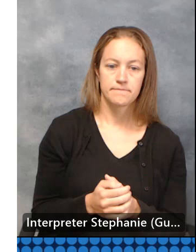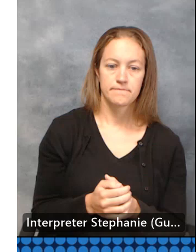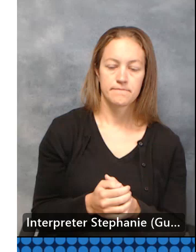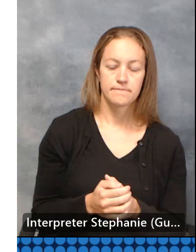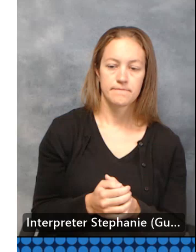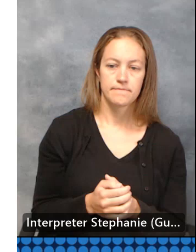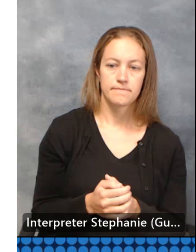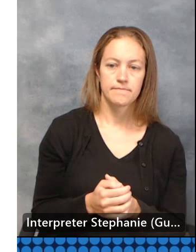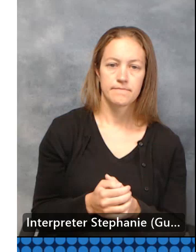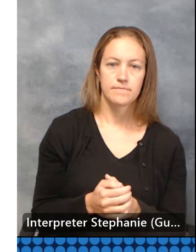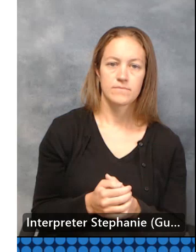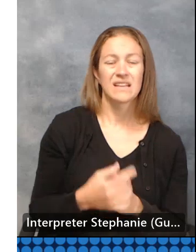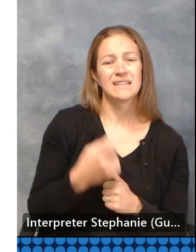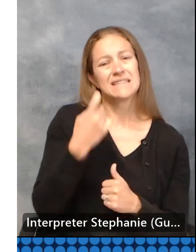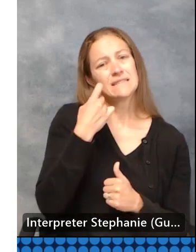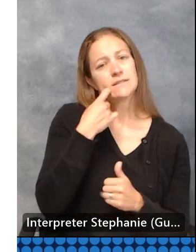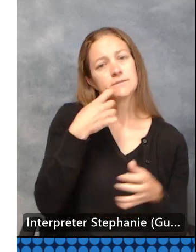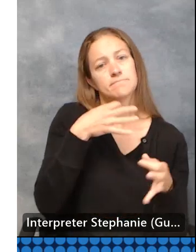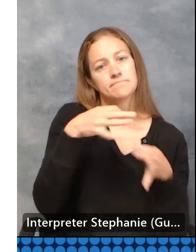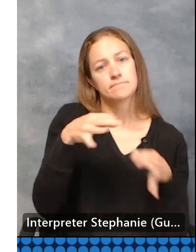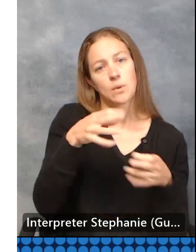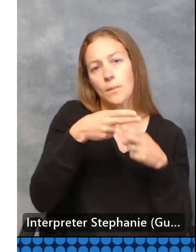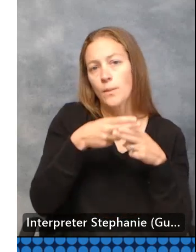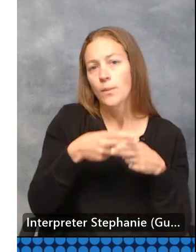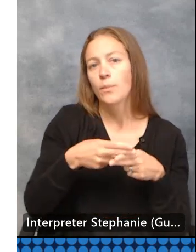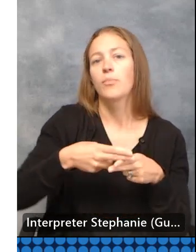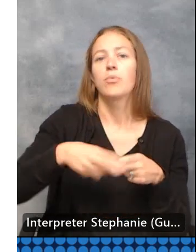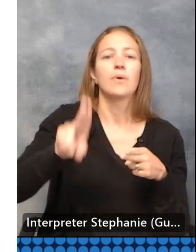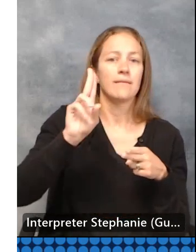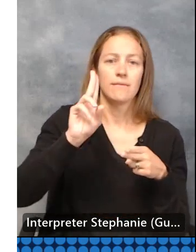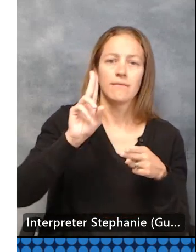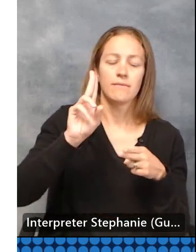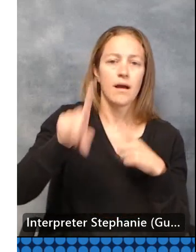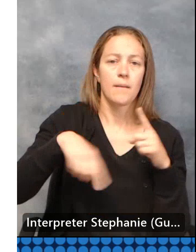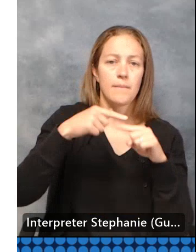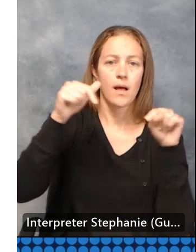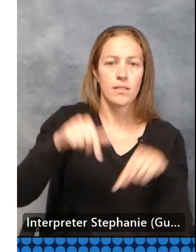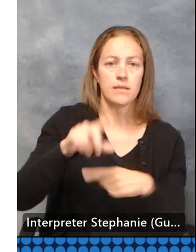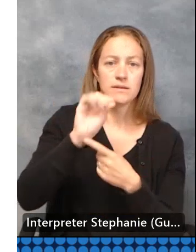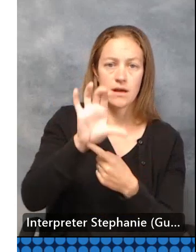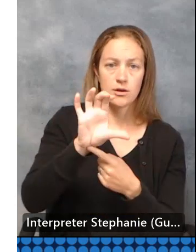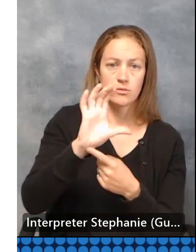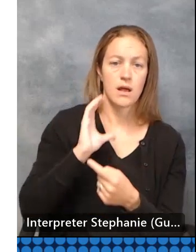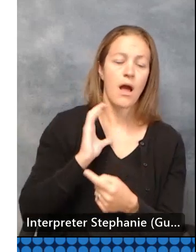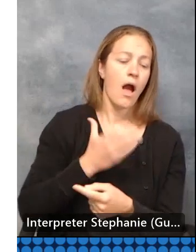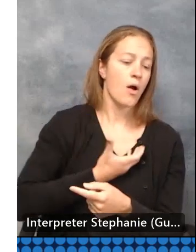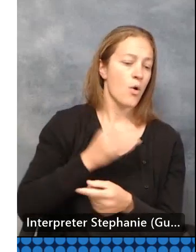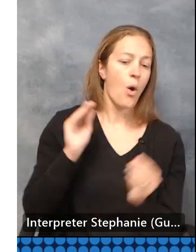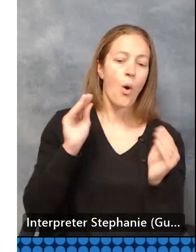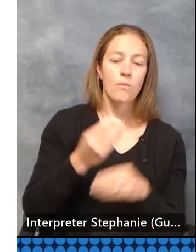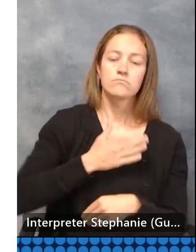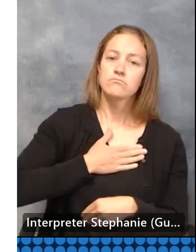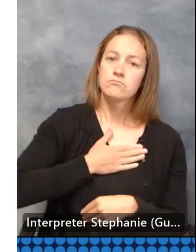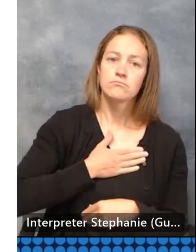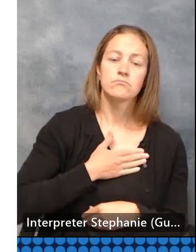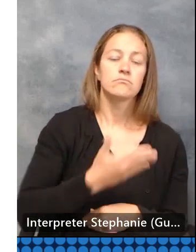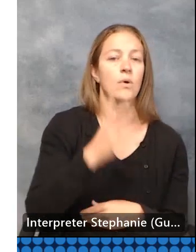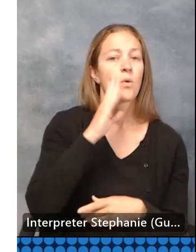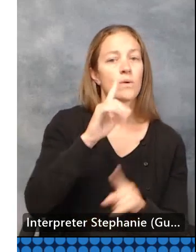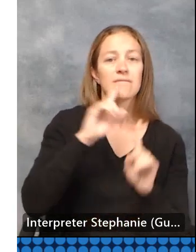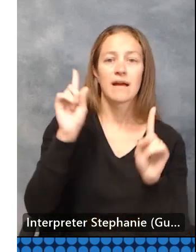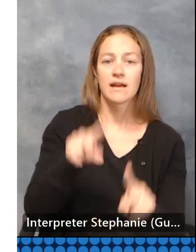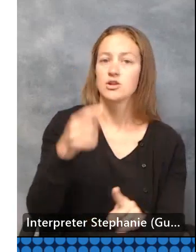This has just been a brief overview of the document. Our office is more than happy to answer any questions you may have.